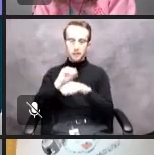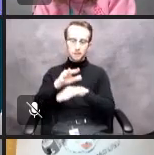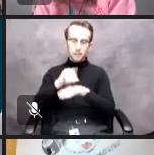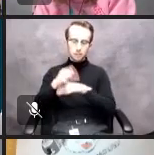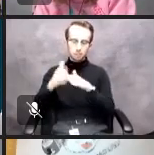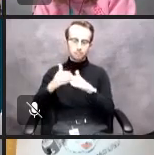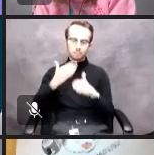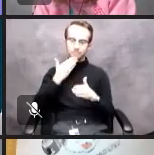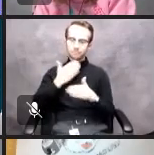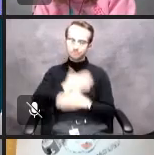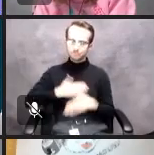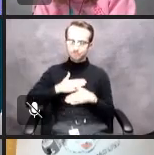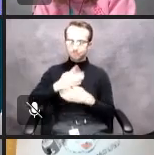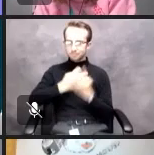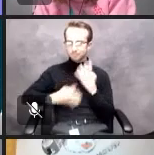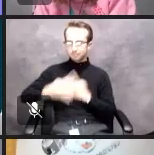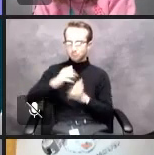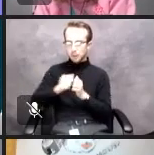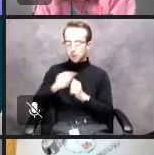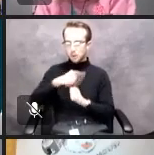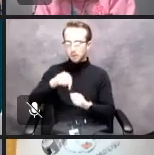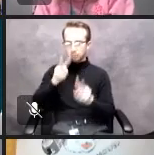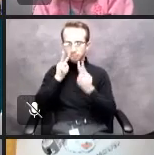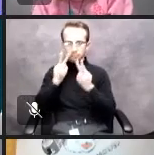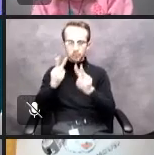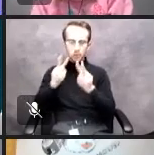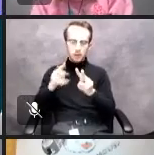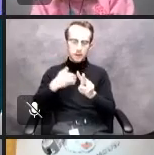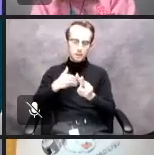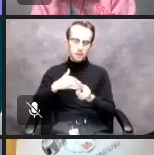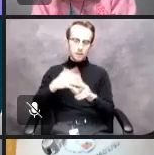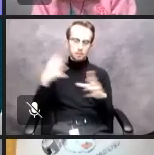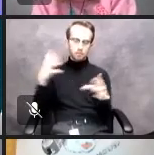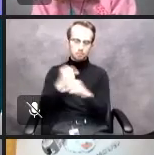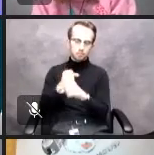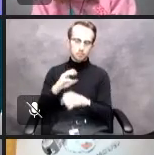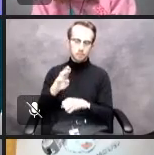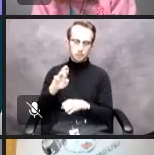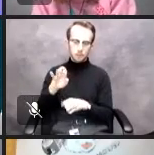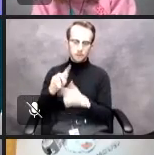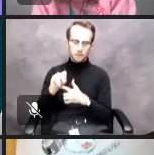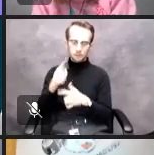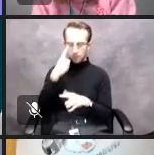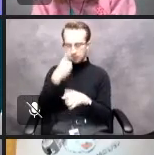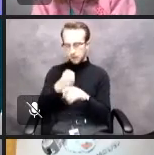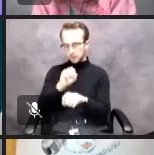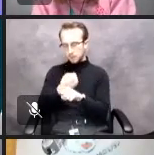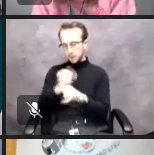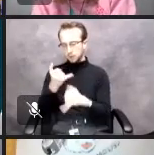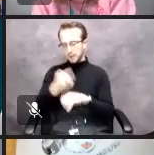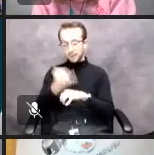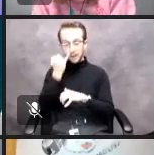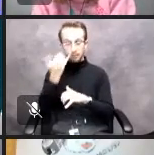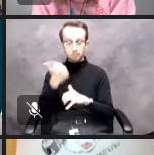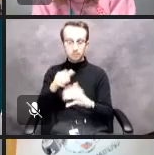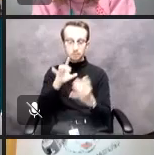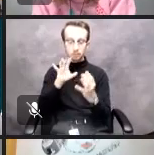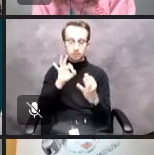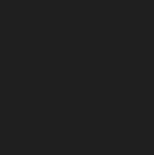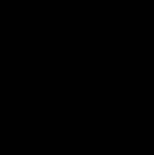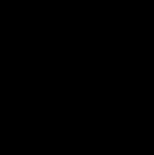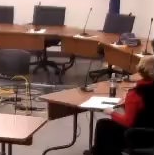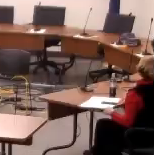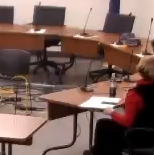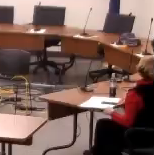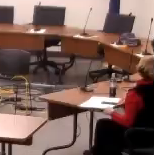you. I look forward to getting the briefing on the work that you're doing today and any feedback that you have on the items that you're talking about. It looks like a great